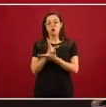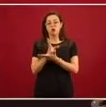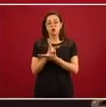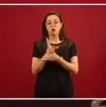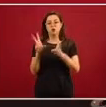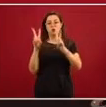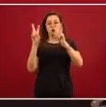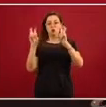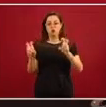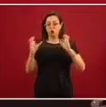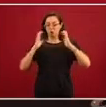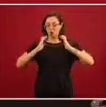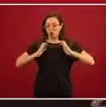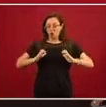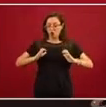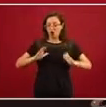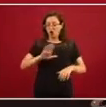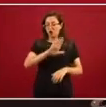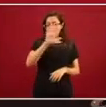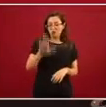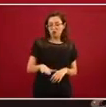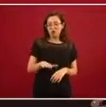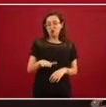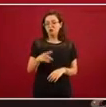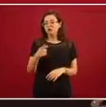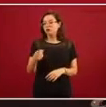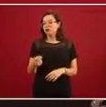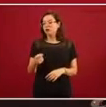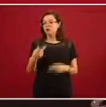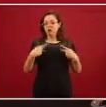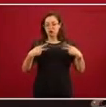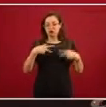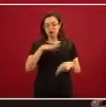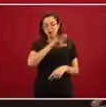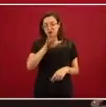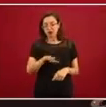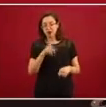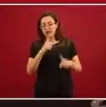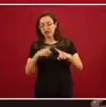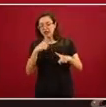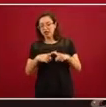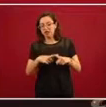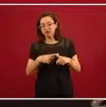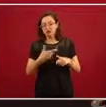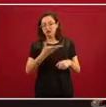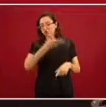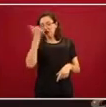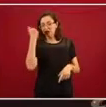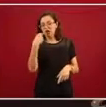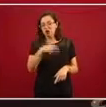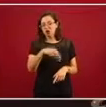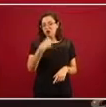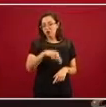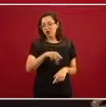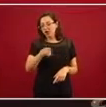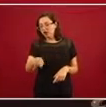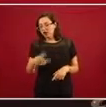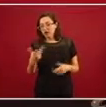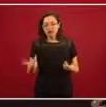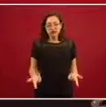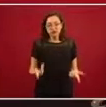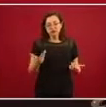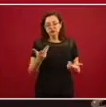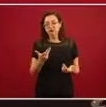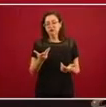agreeing to ban cremation, but this is specific to unclaimed